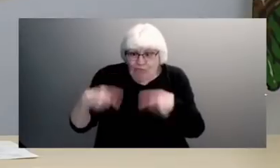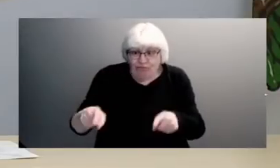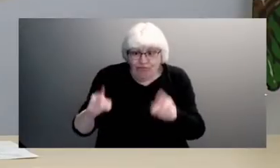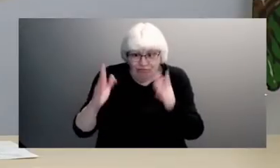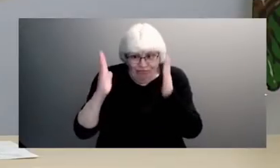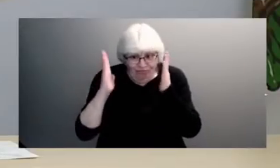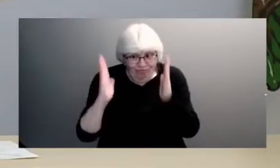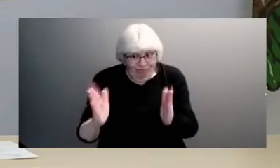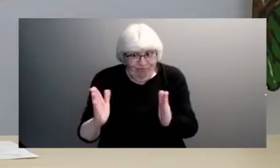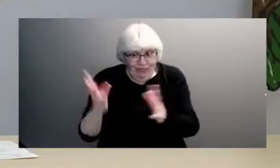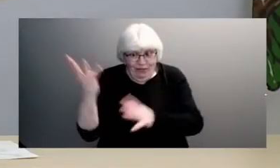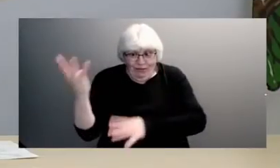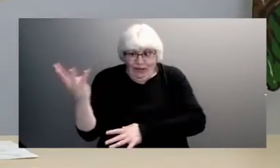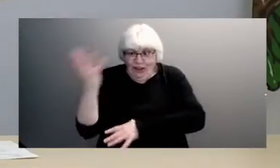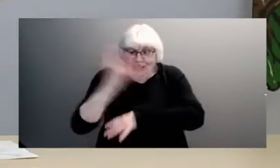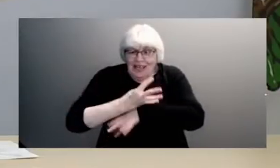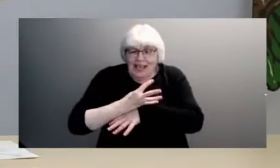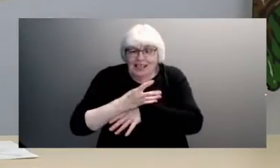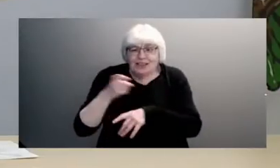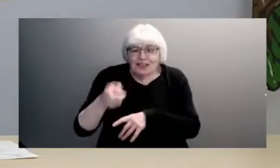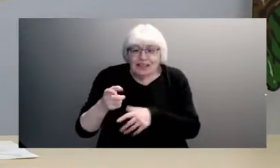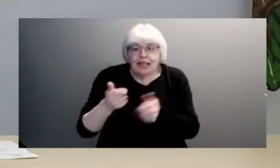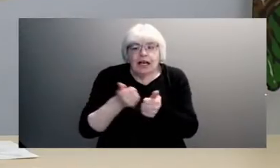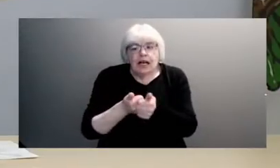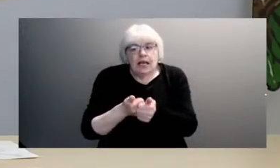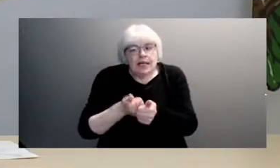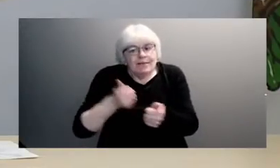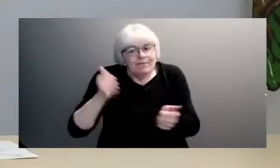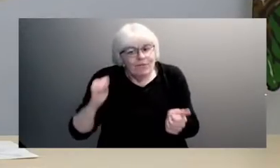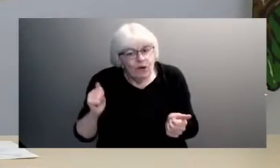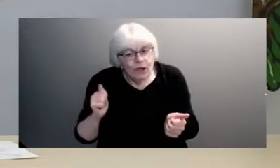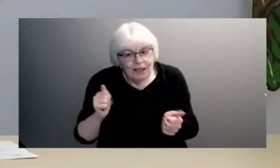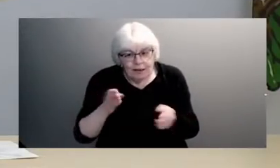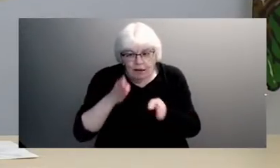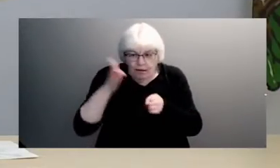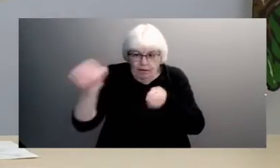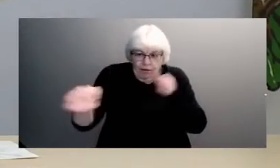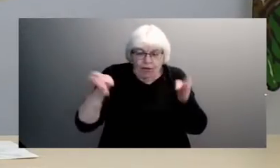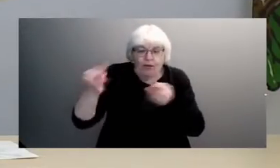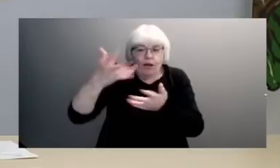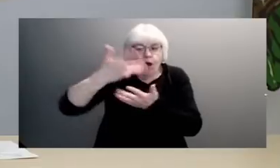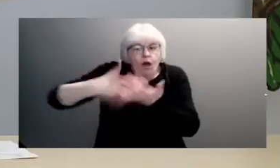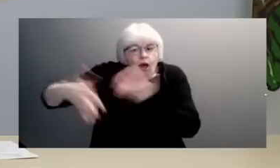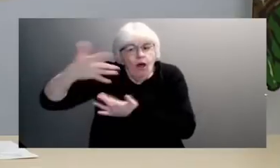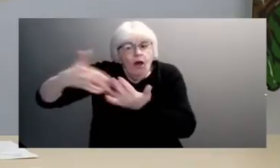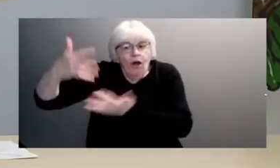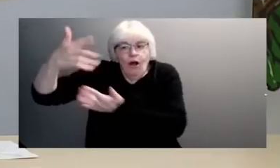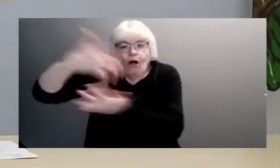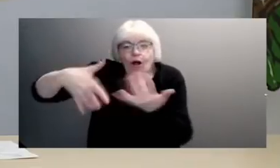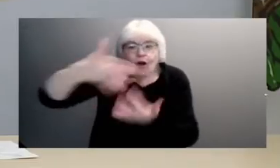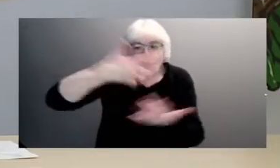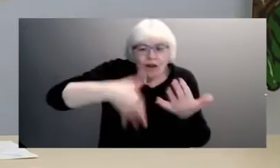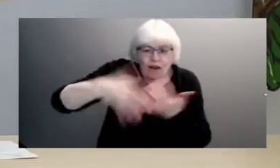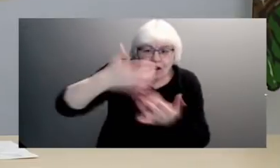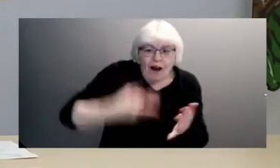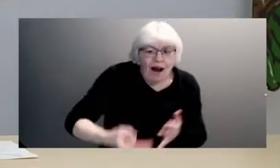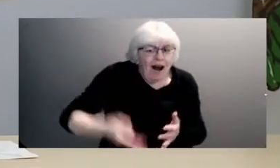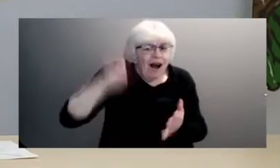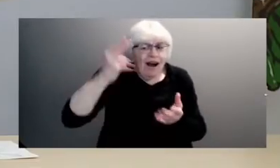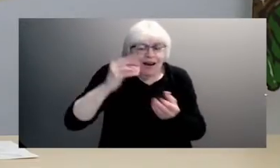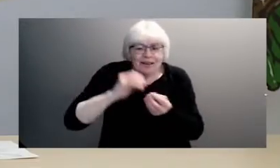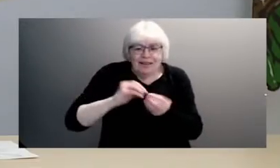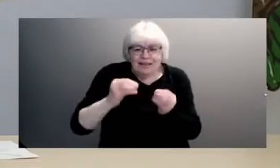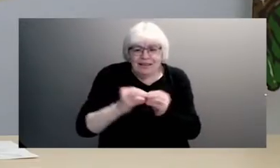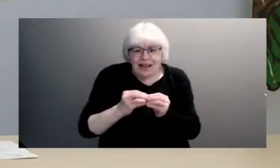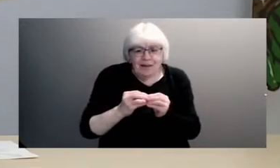spending a long time with elderly people or those who are really severely immunocompromised, it just might be safer to wait. So